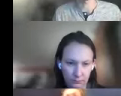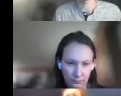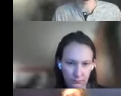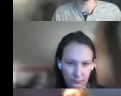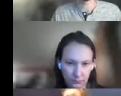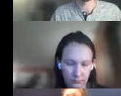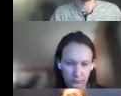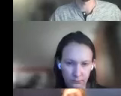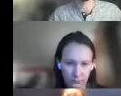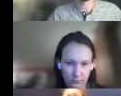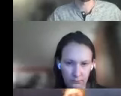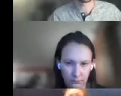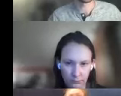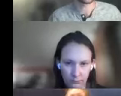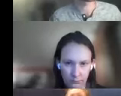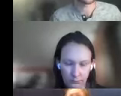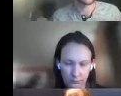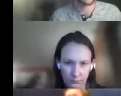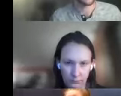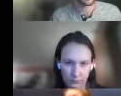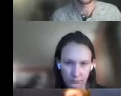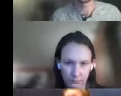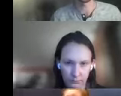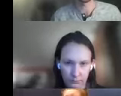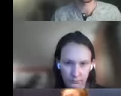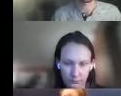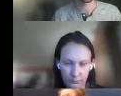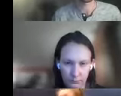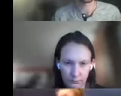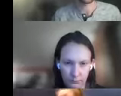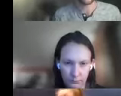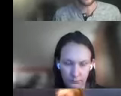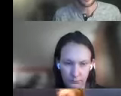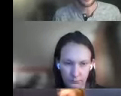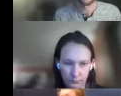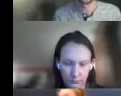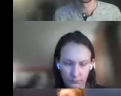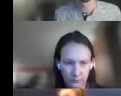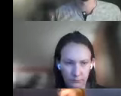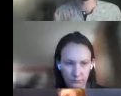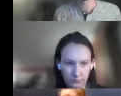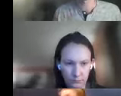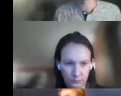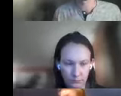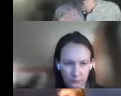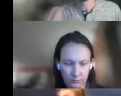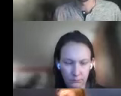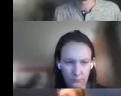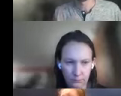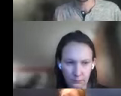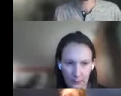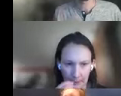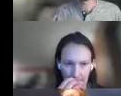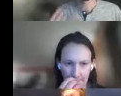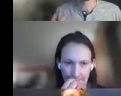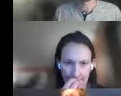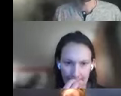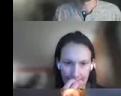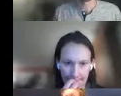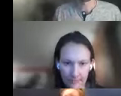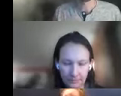digging once and latching on essentially to a project that is already going. However, it may require